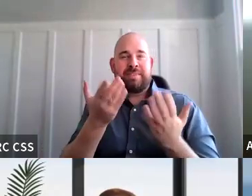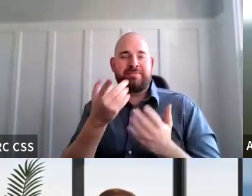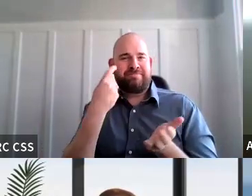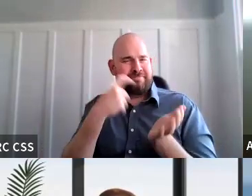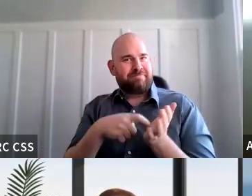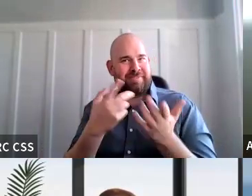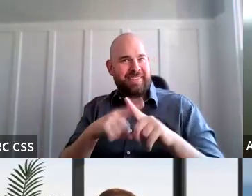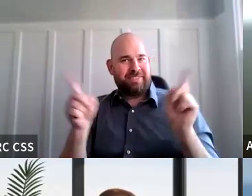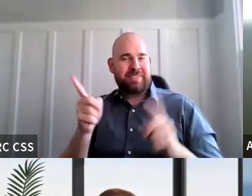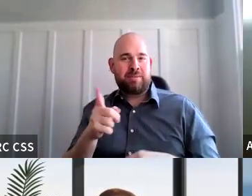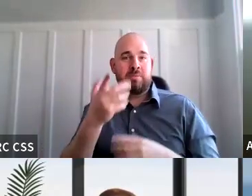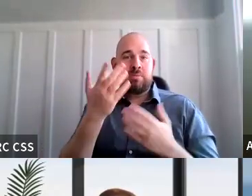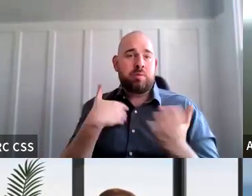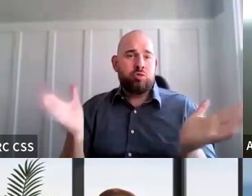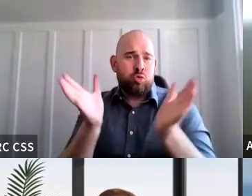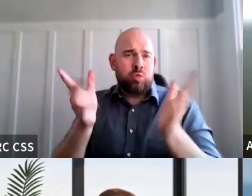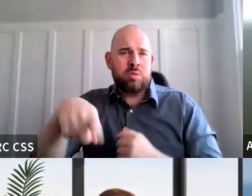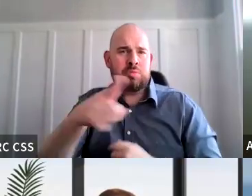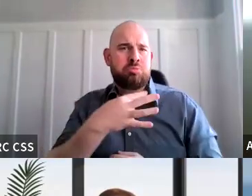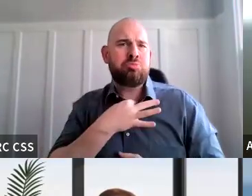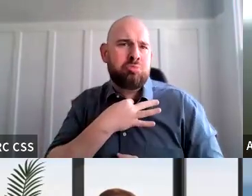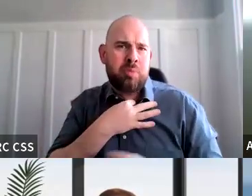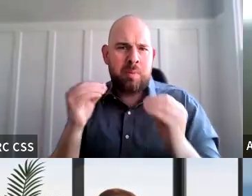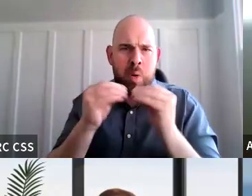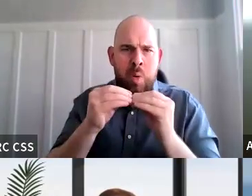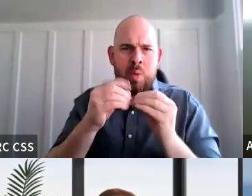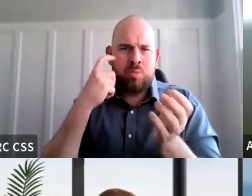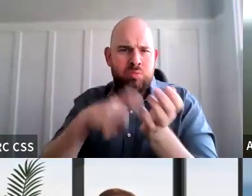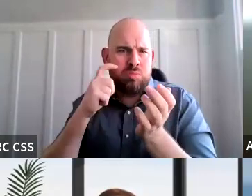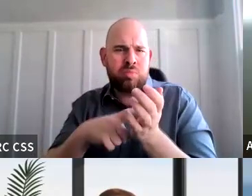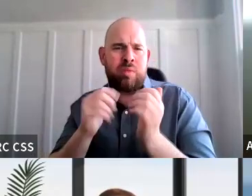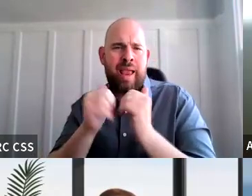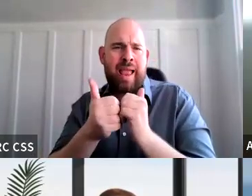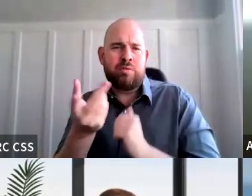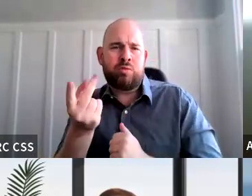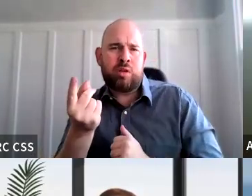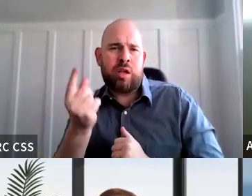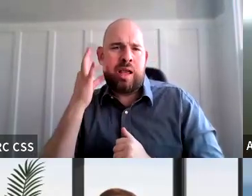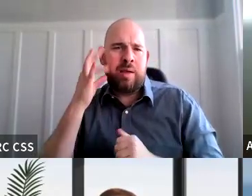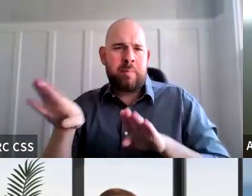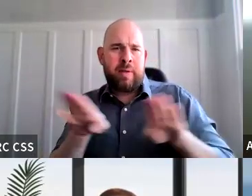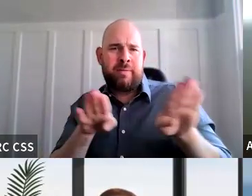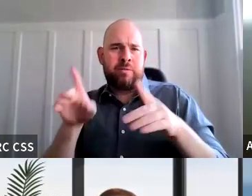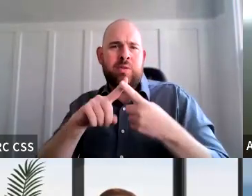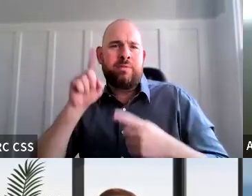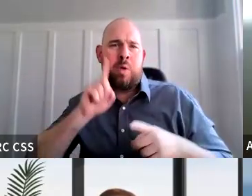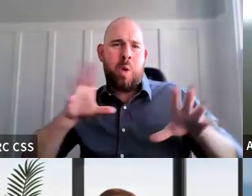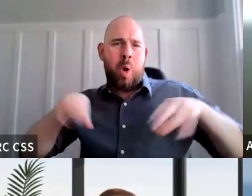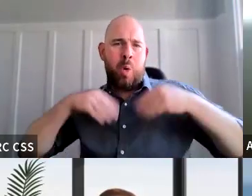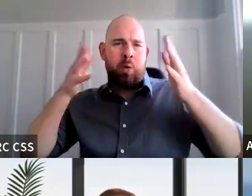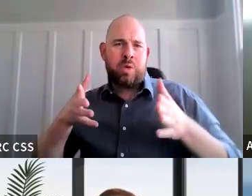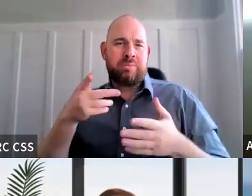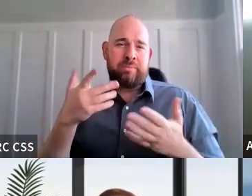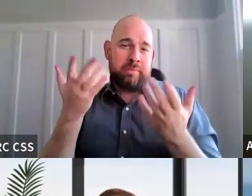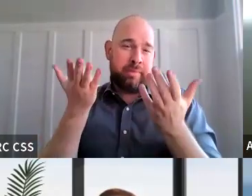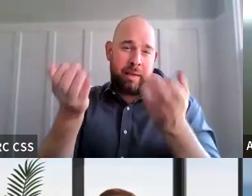those commands and be able to follow them in the same way if they were spoken in English. I do encourage you to notice a little bit more if you have